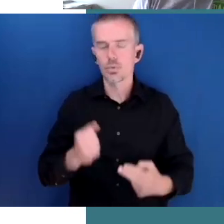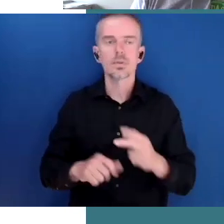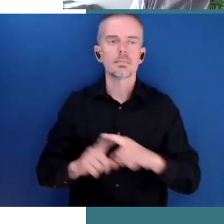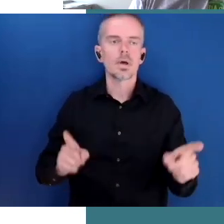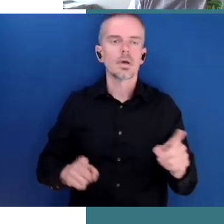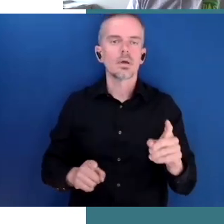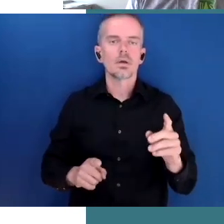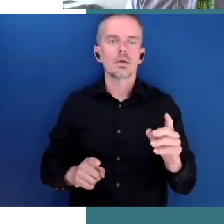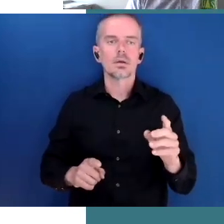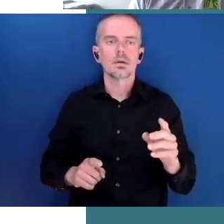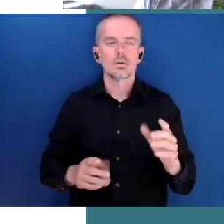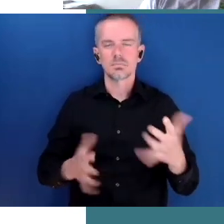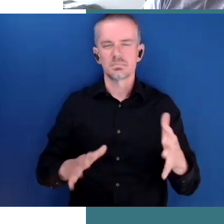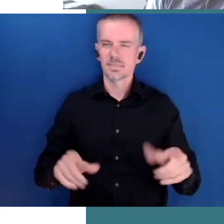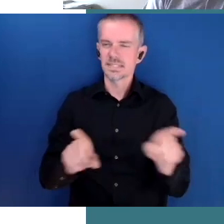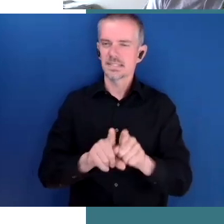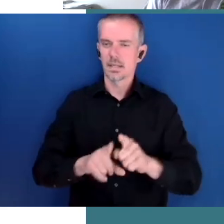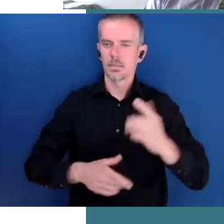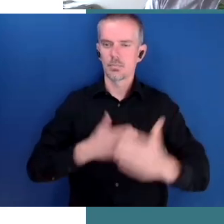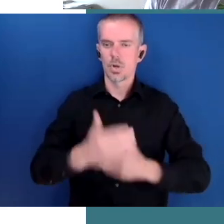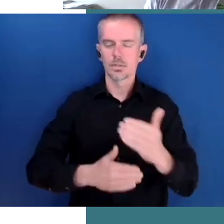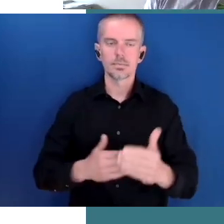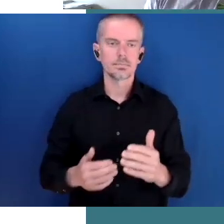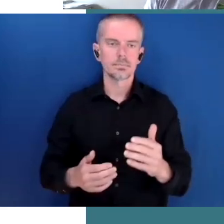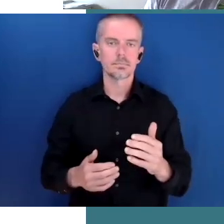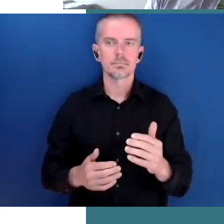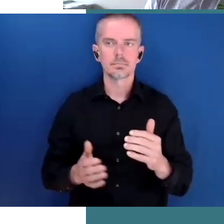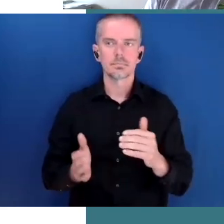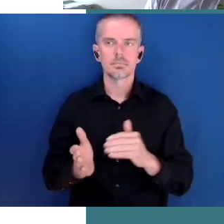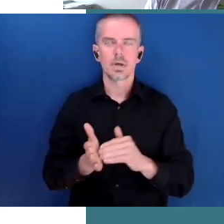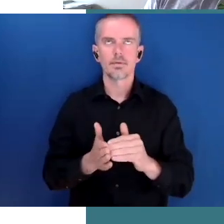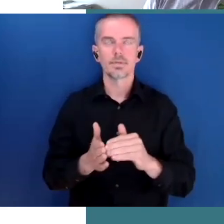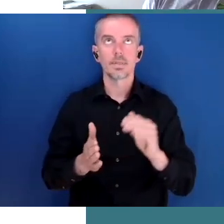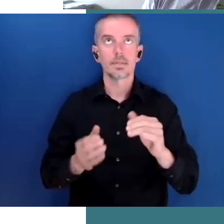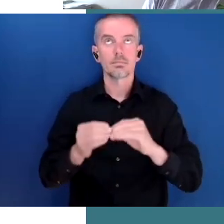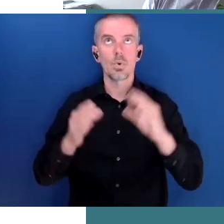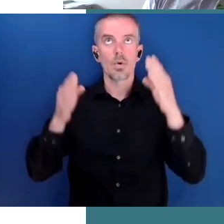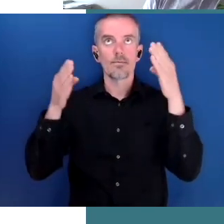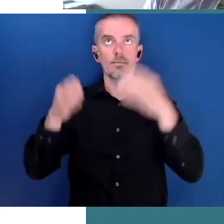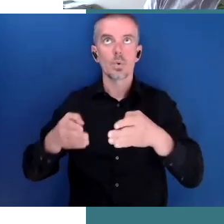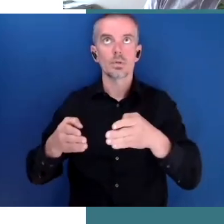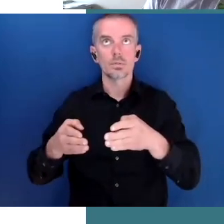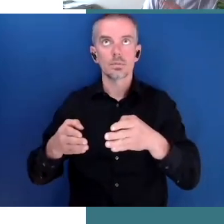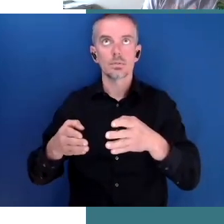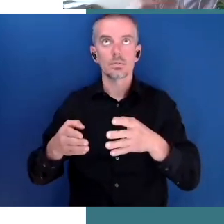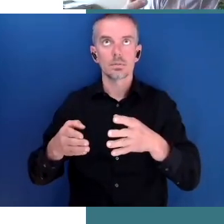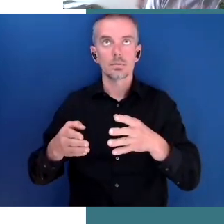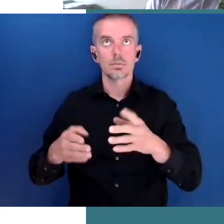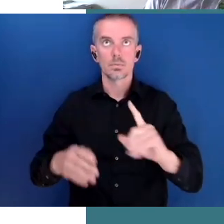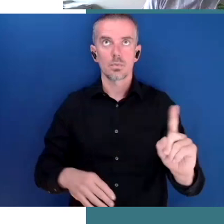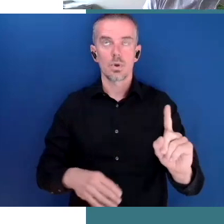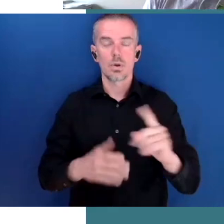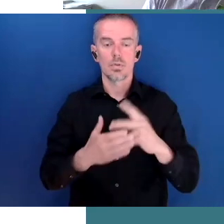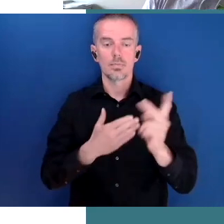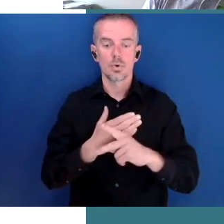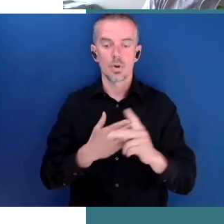largely the same process. It's just often a little more focused where the programs are